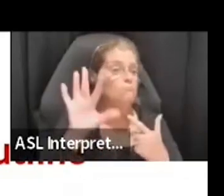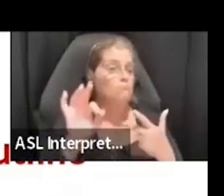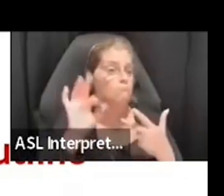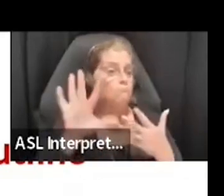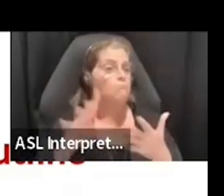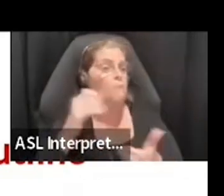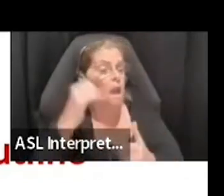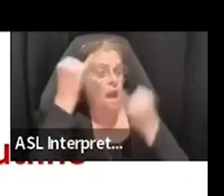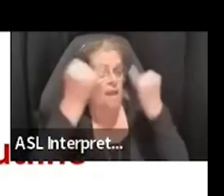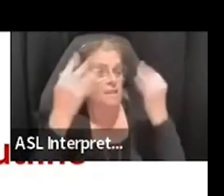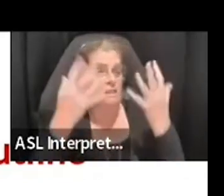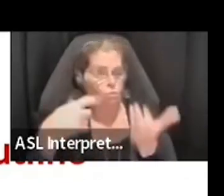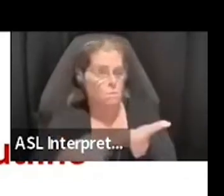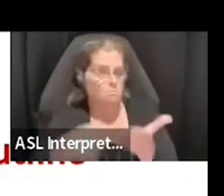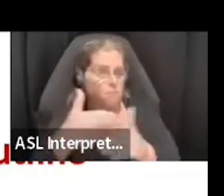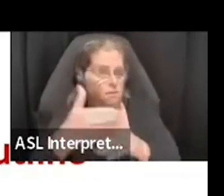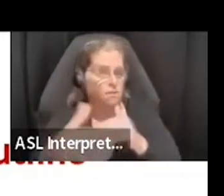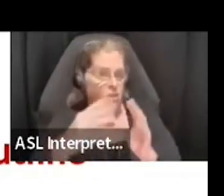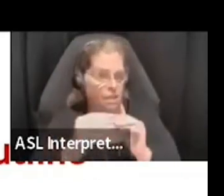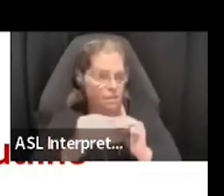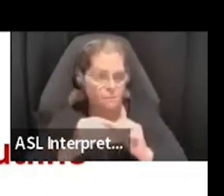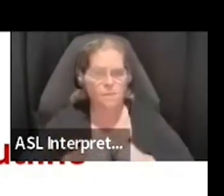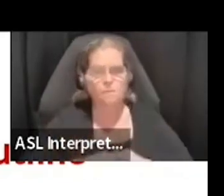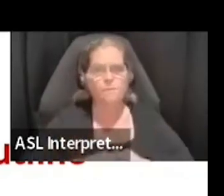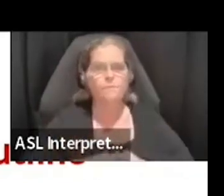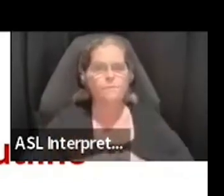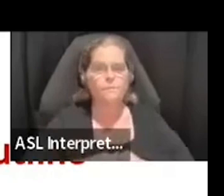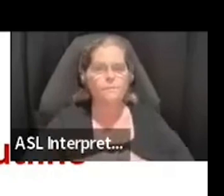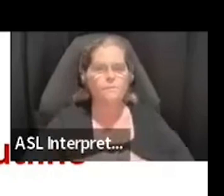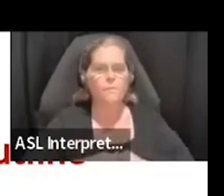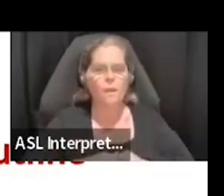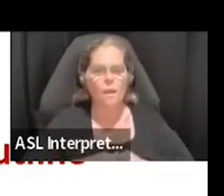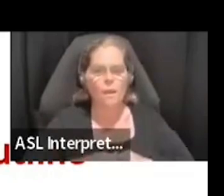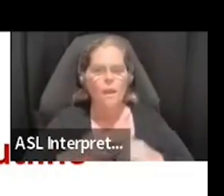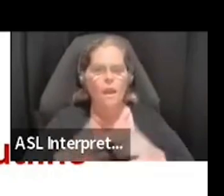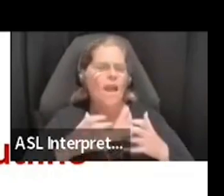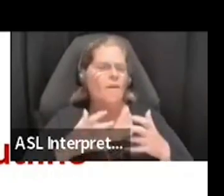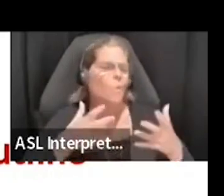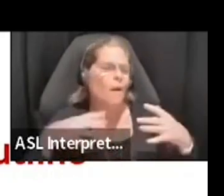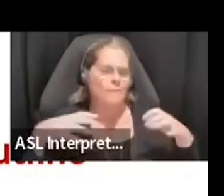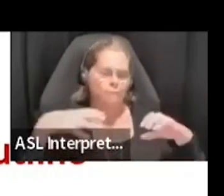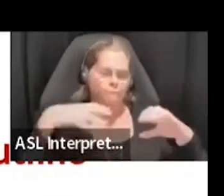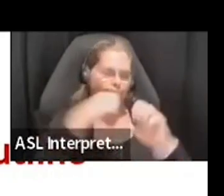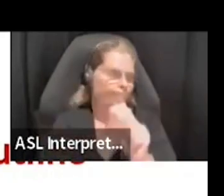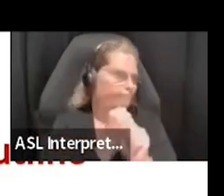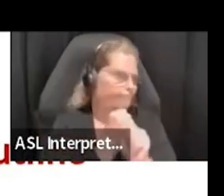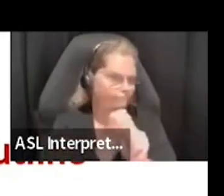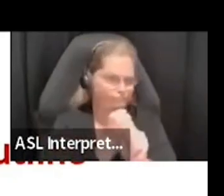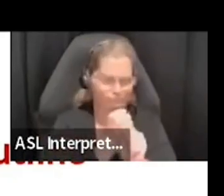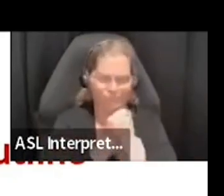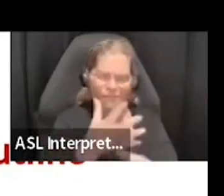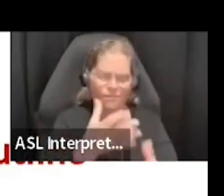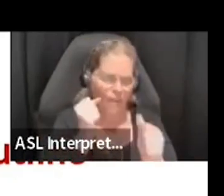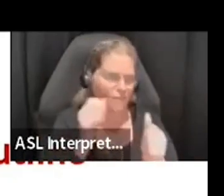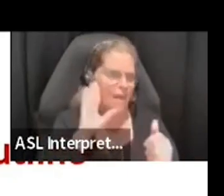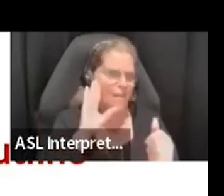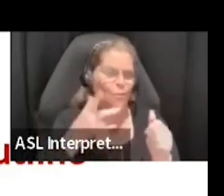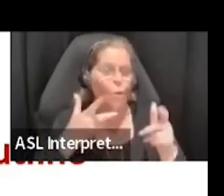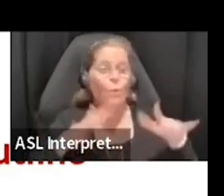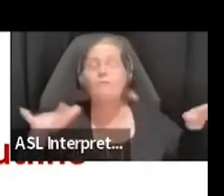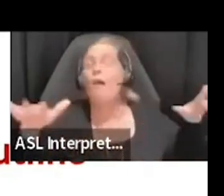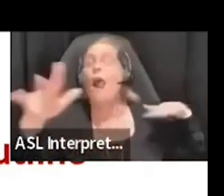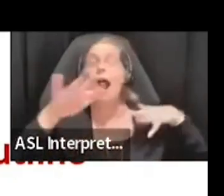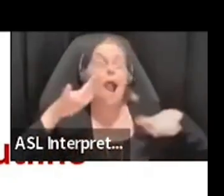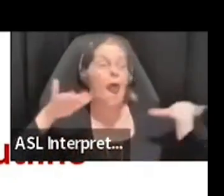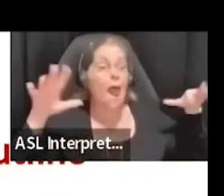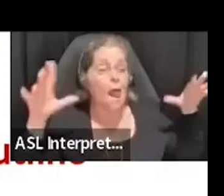then I just really want to very quickly just do a quick recap of kind of where we've gone, because we've been away from each other for a little while. So, we started